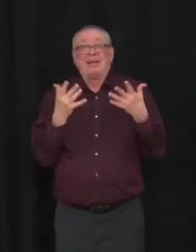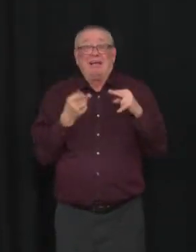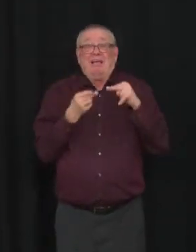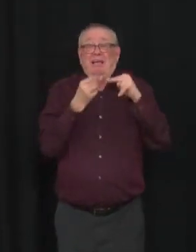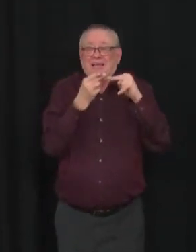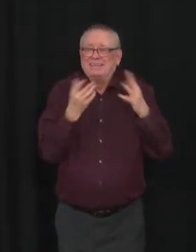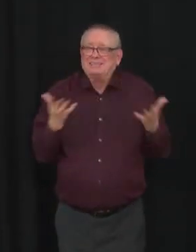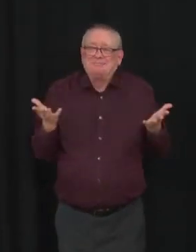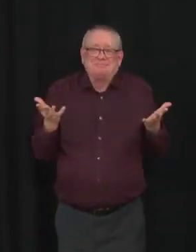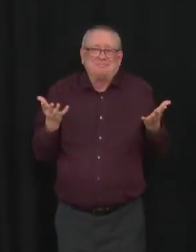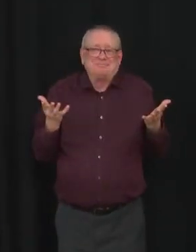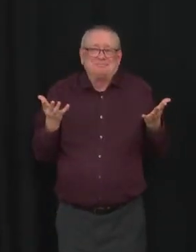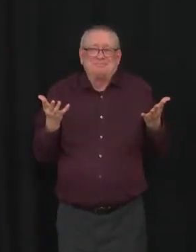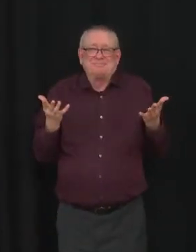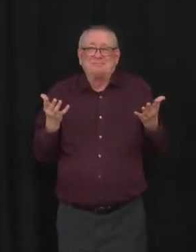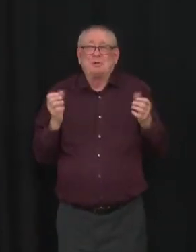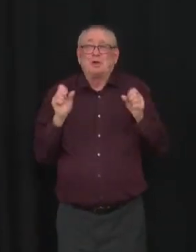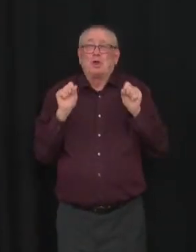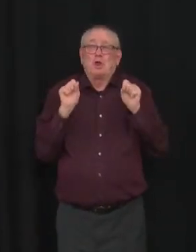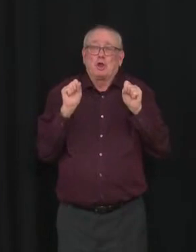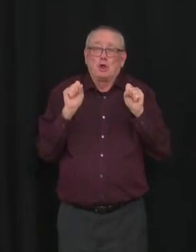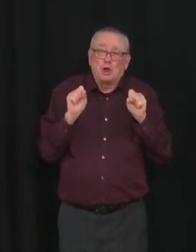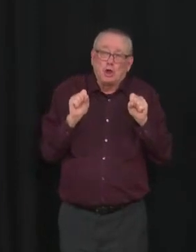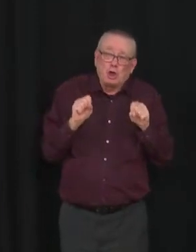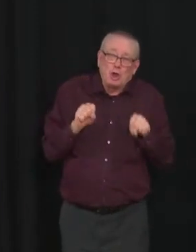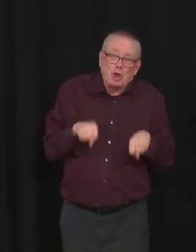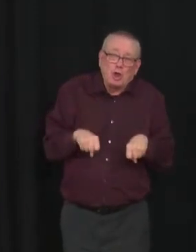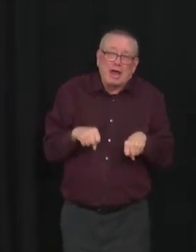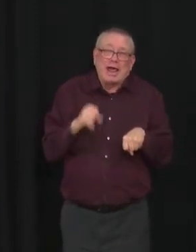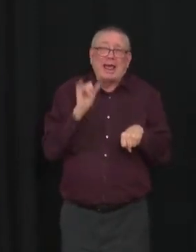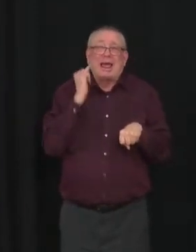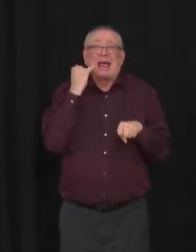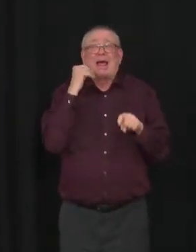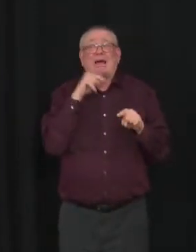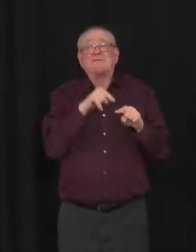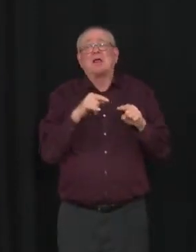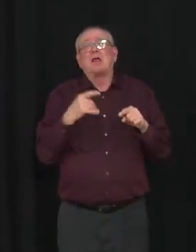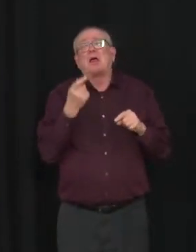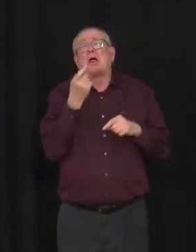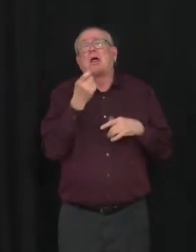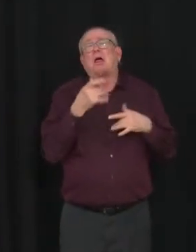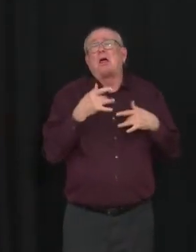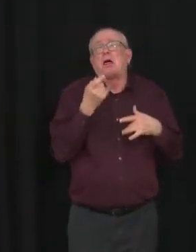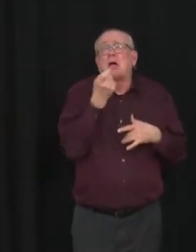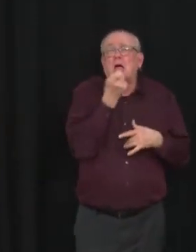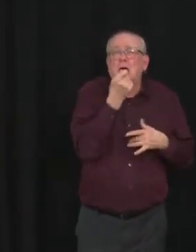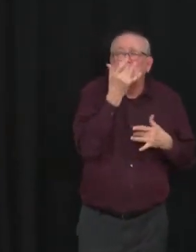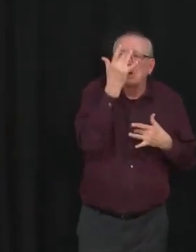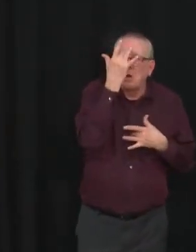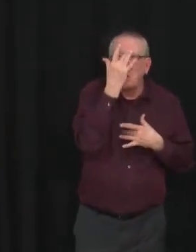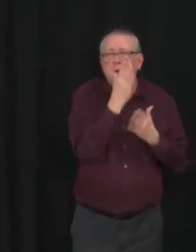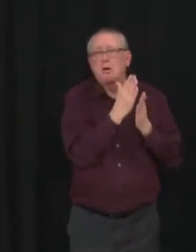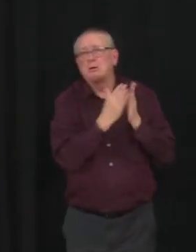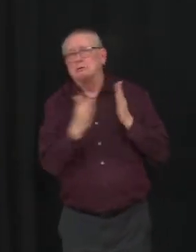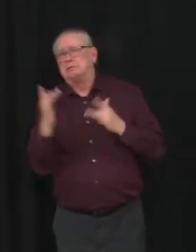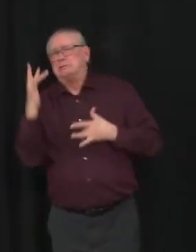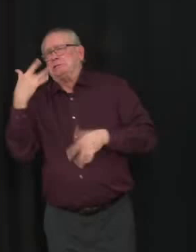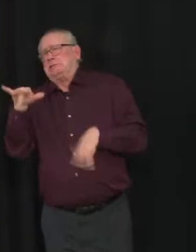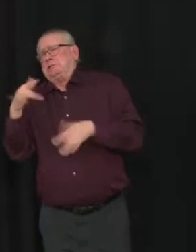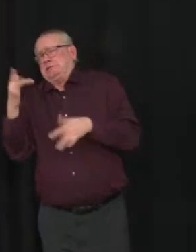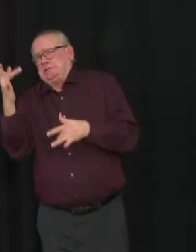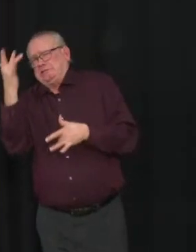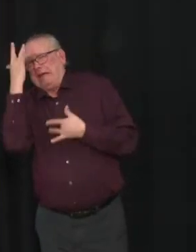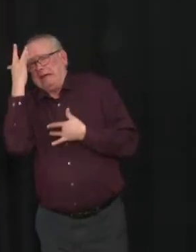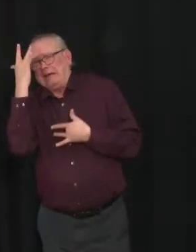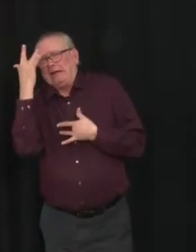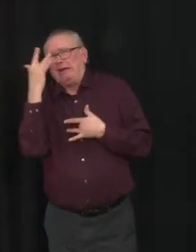possible futures. So what could the future look like at different levels of severity? But it's very clear that Omicron will be a